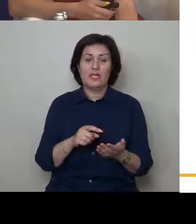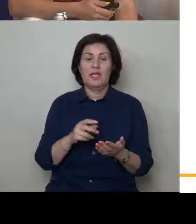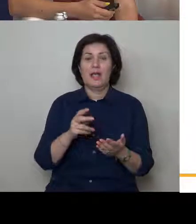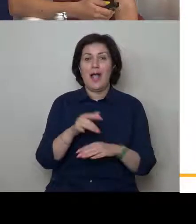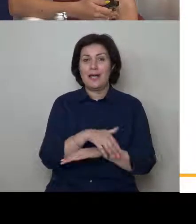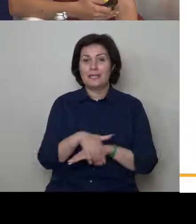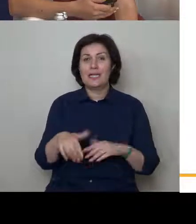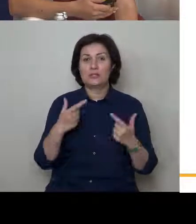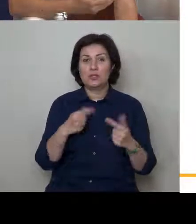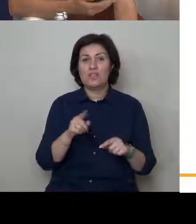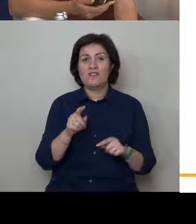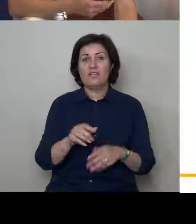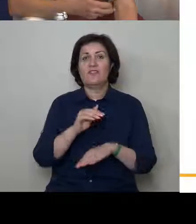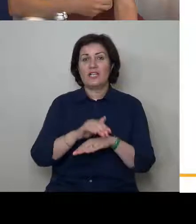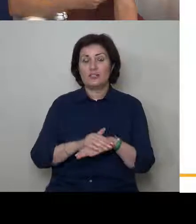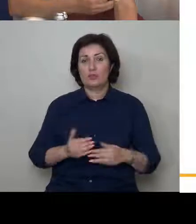should